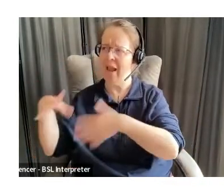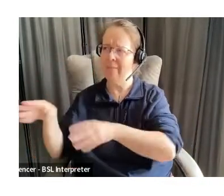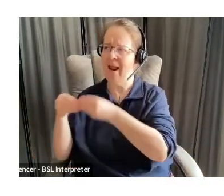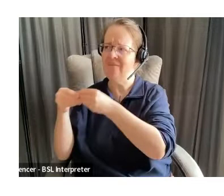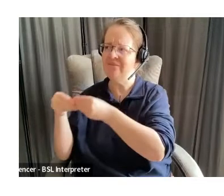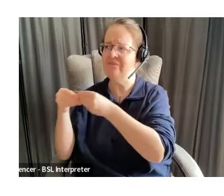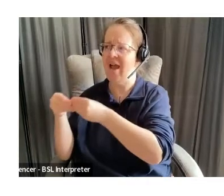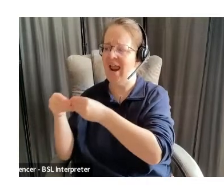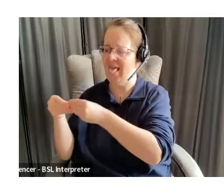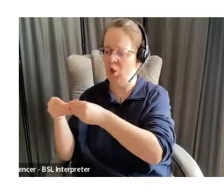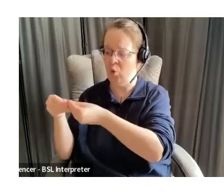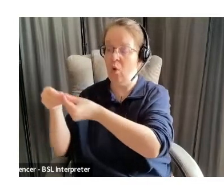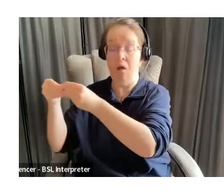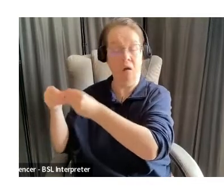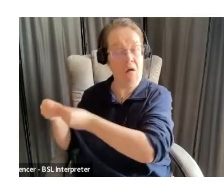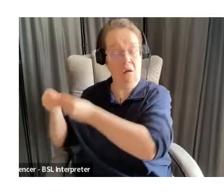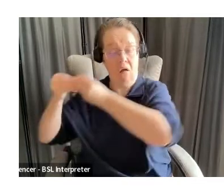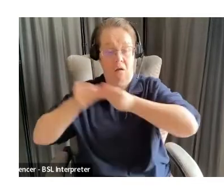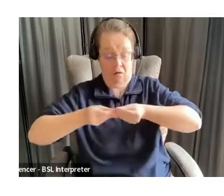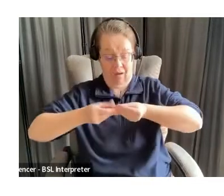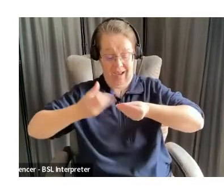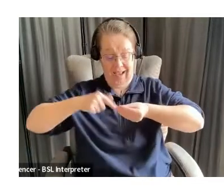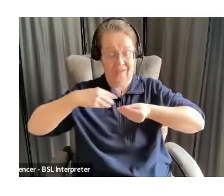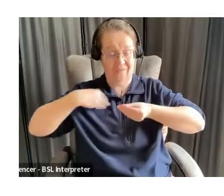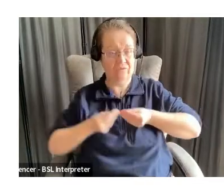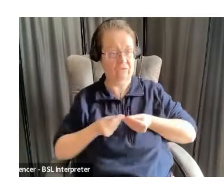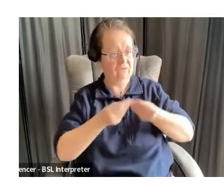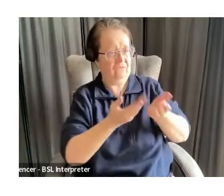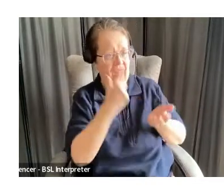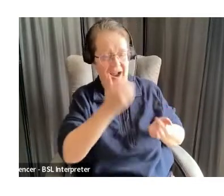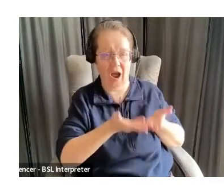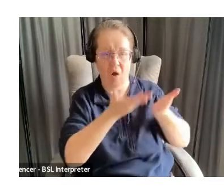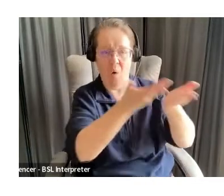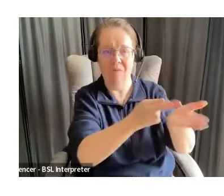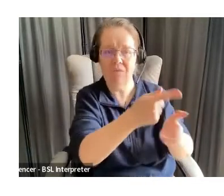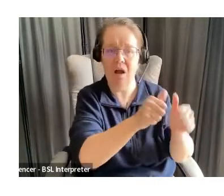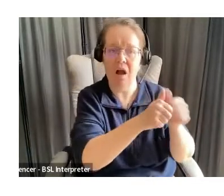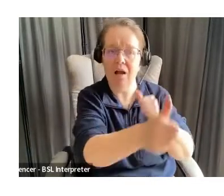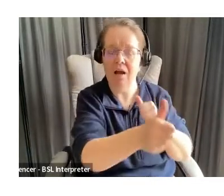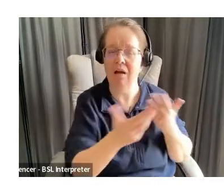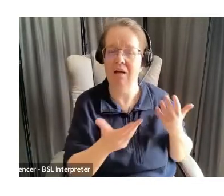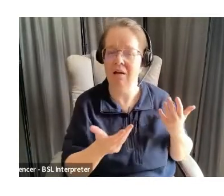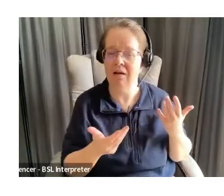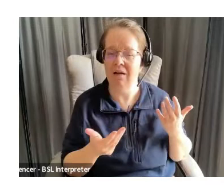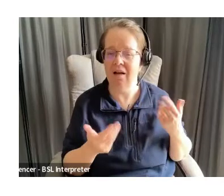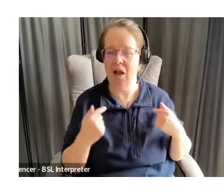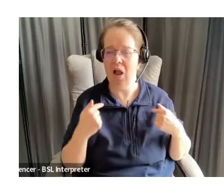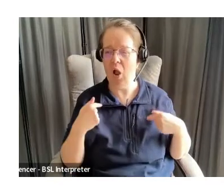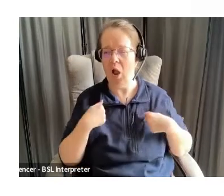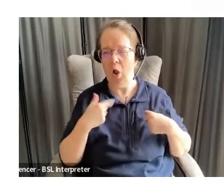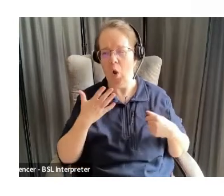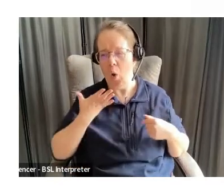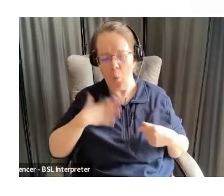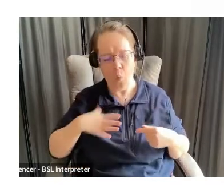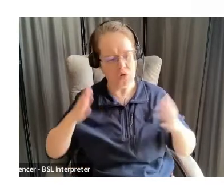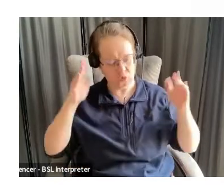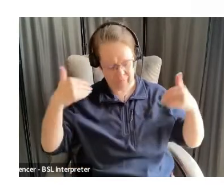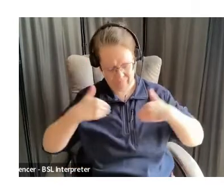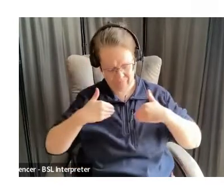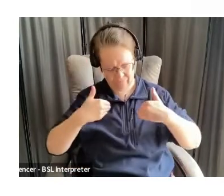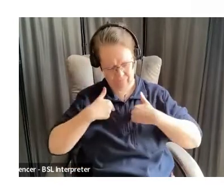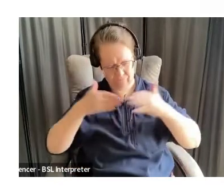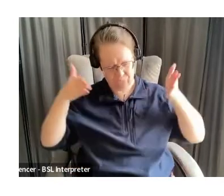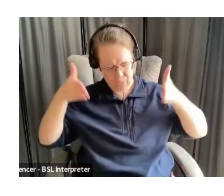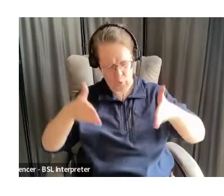And what value am I bringing, or do I offer this company? And what do I really want to focus on in this